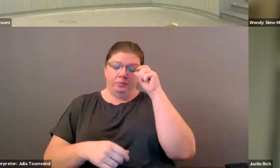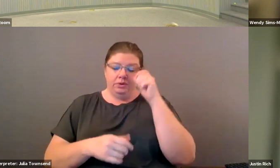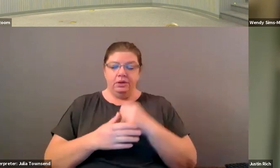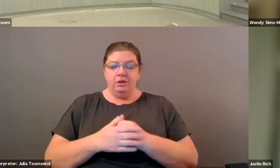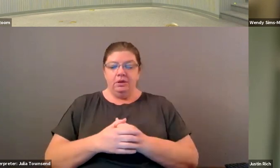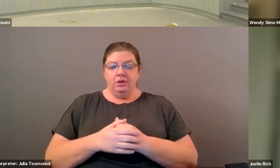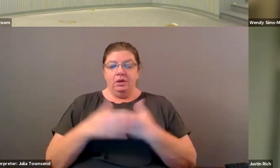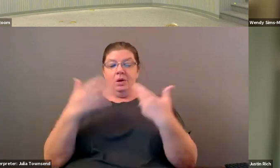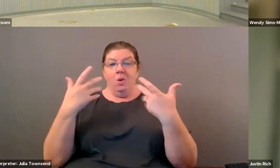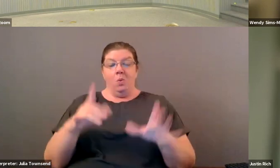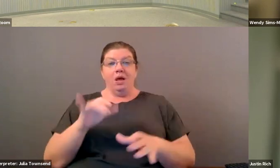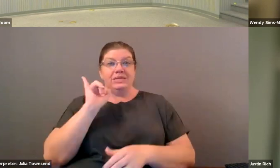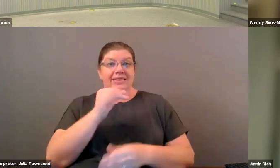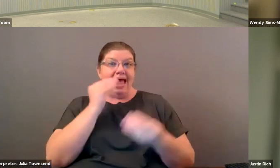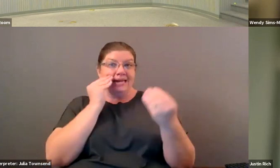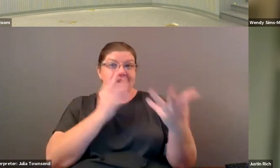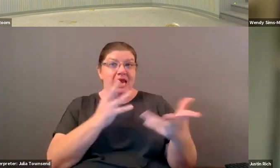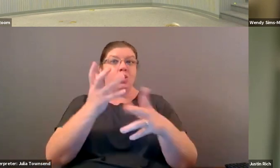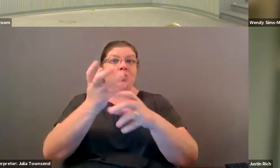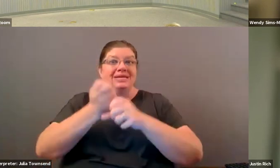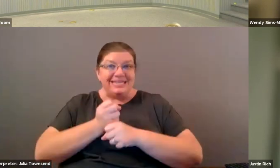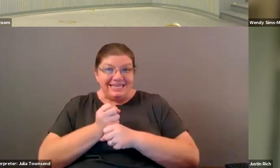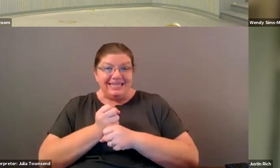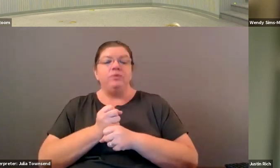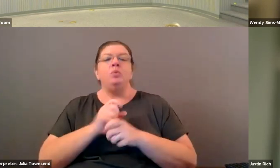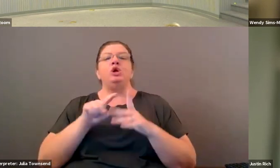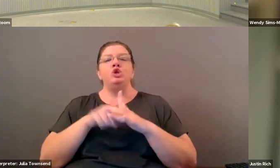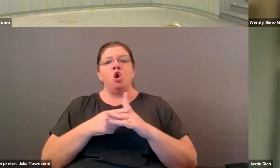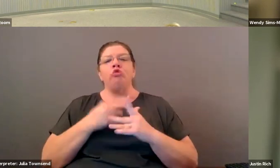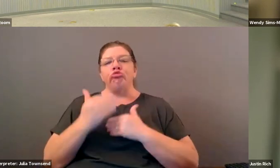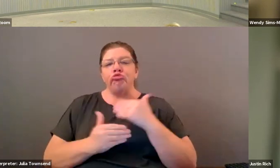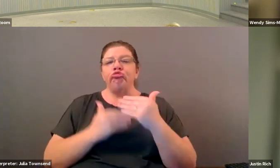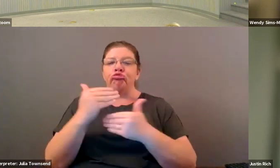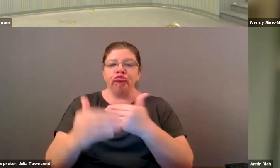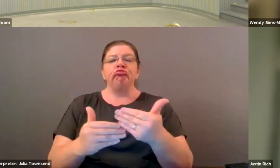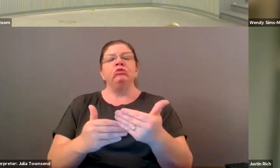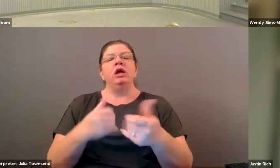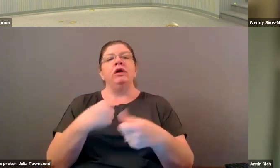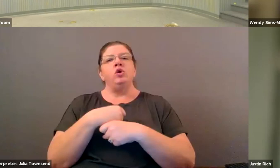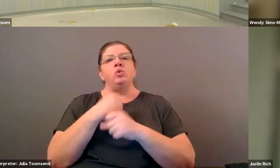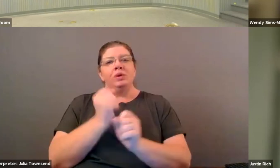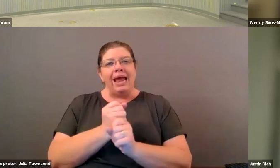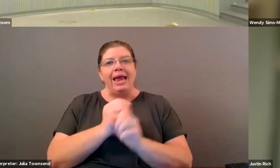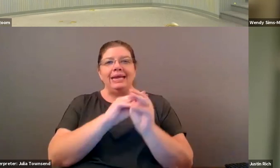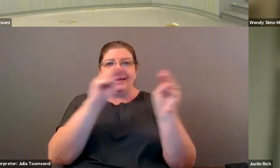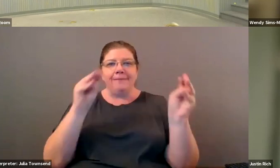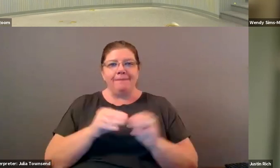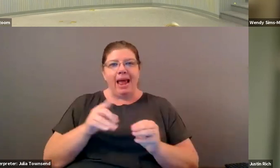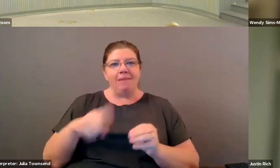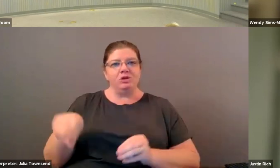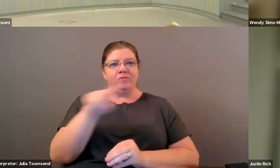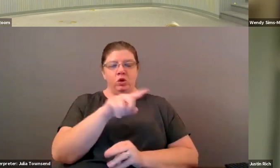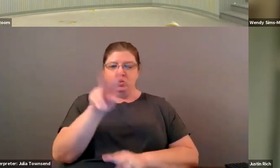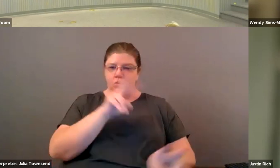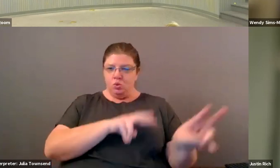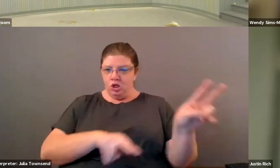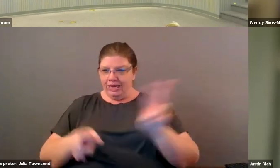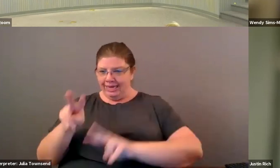So once we receive that data, we can start our process of creating maps for you all to